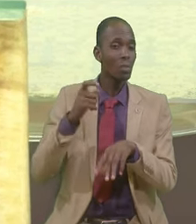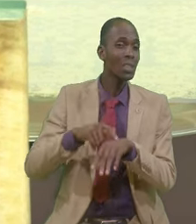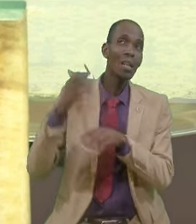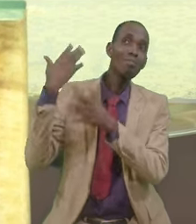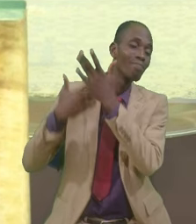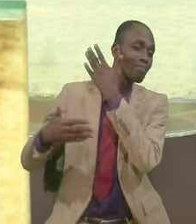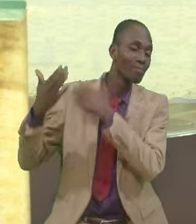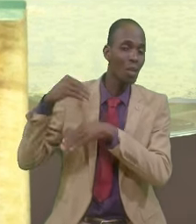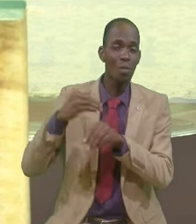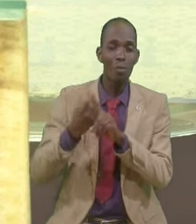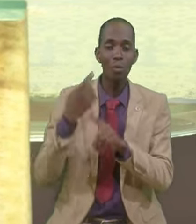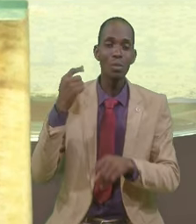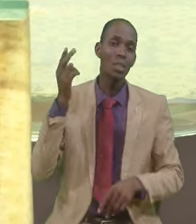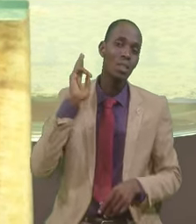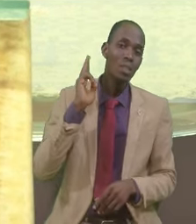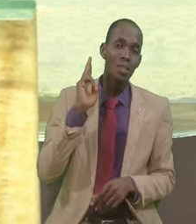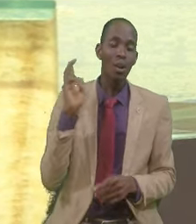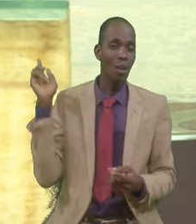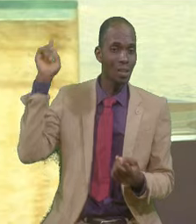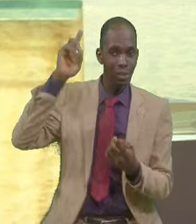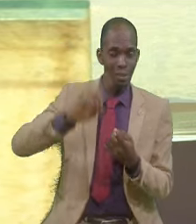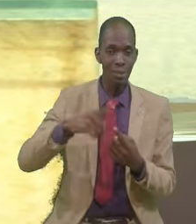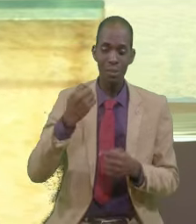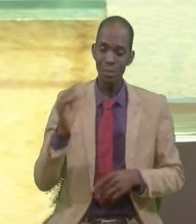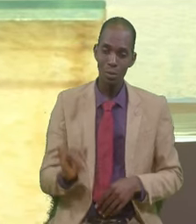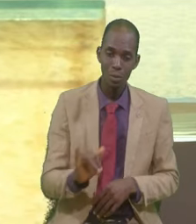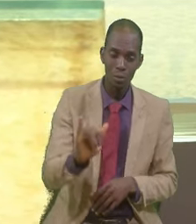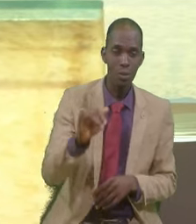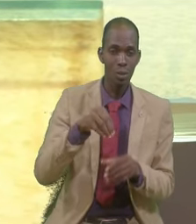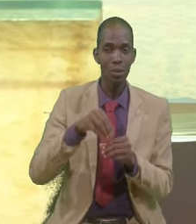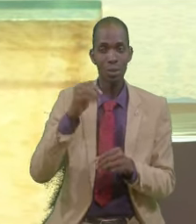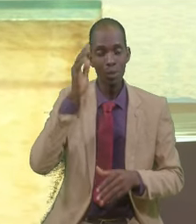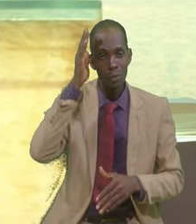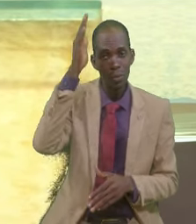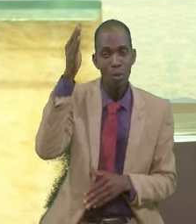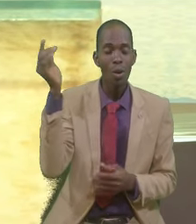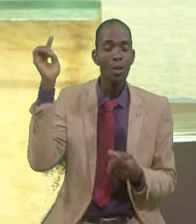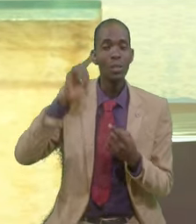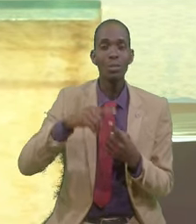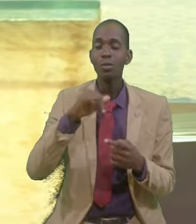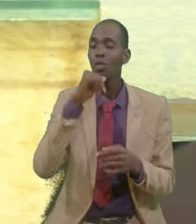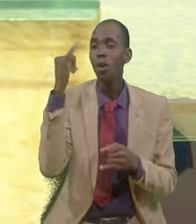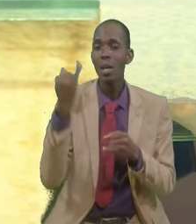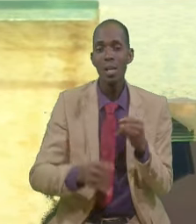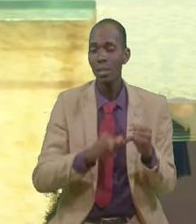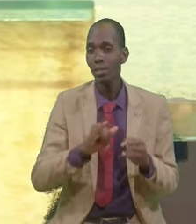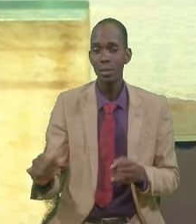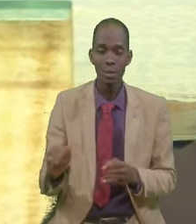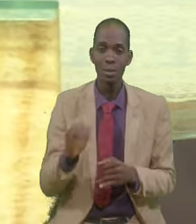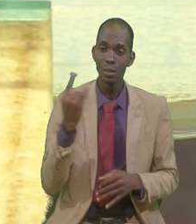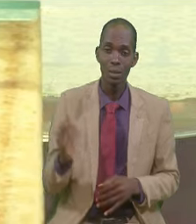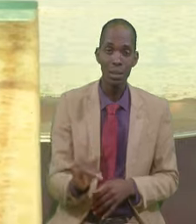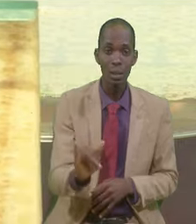deathless past, until eternity future, until the endless eternity, God